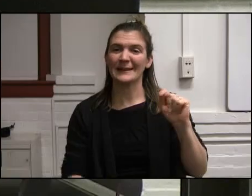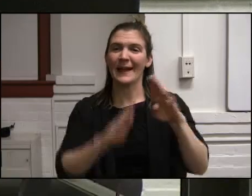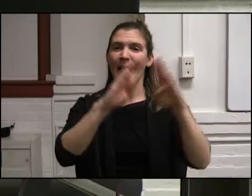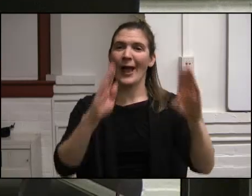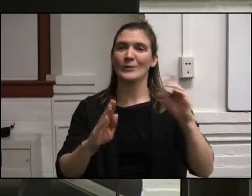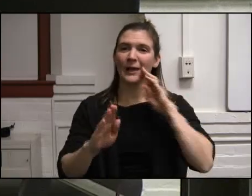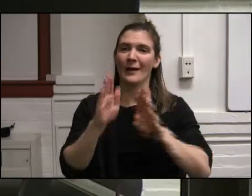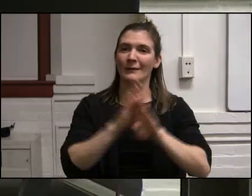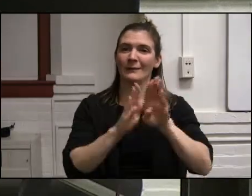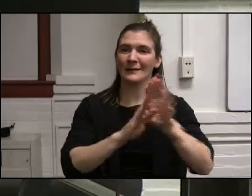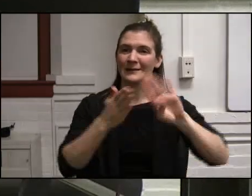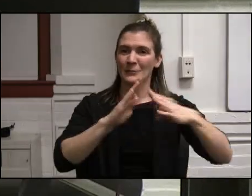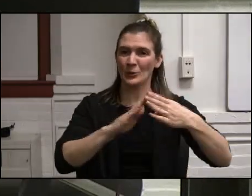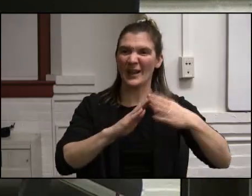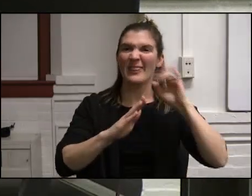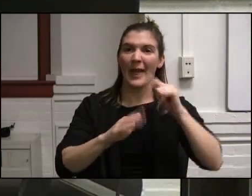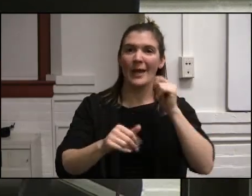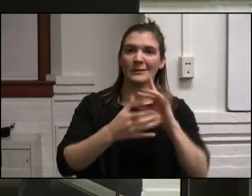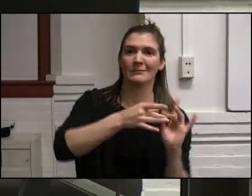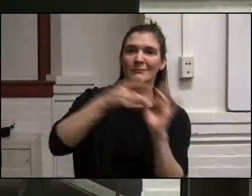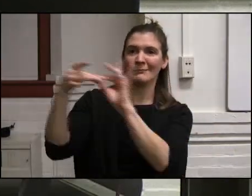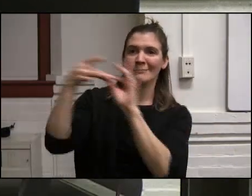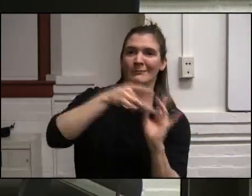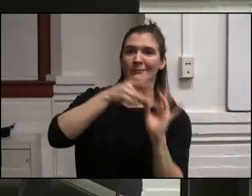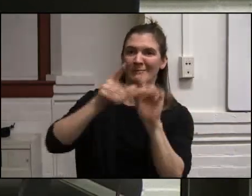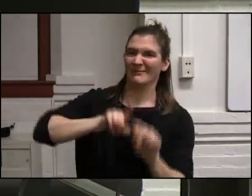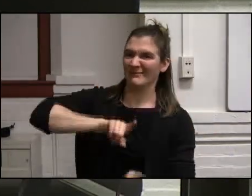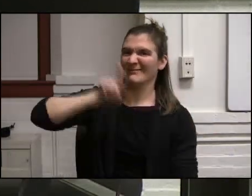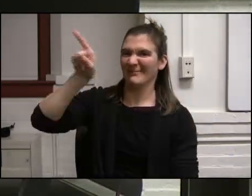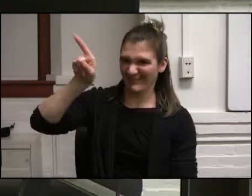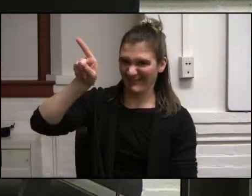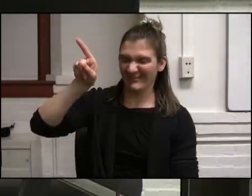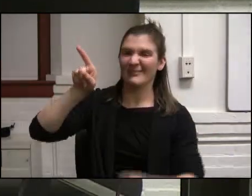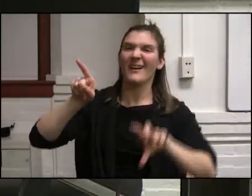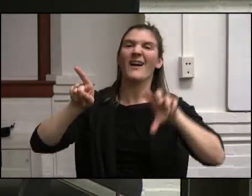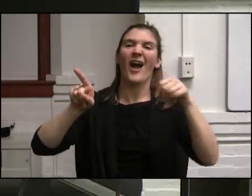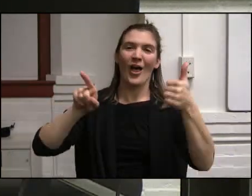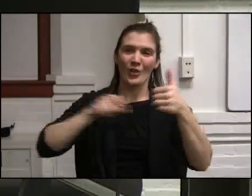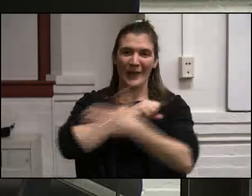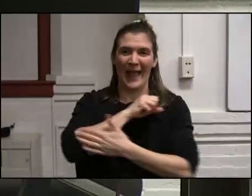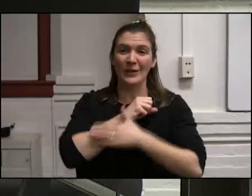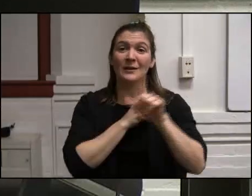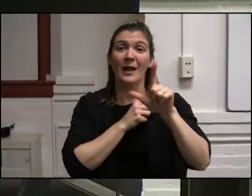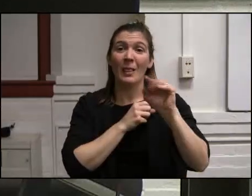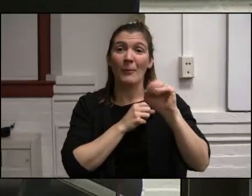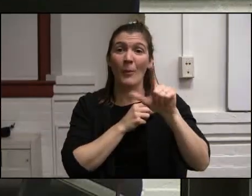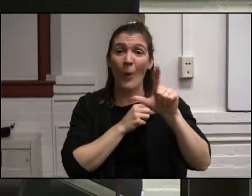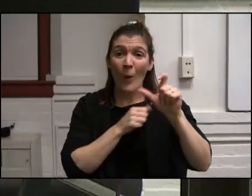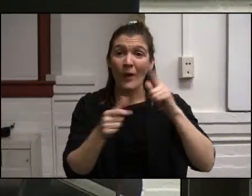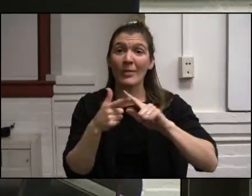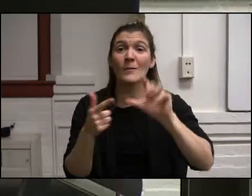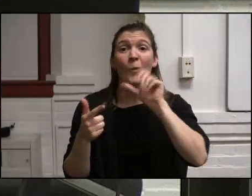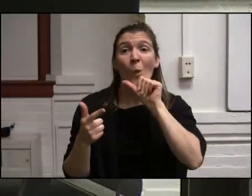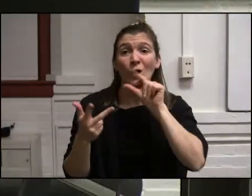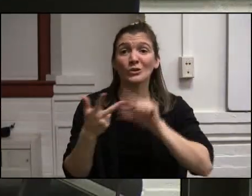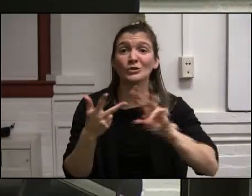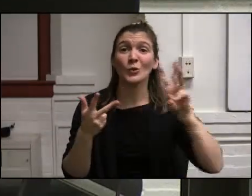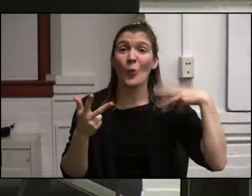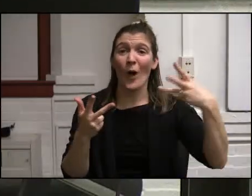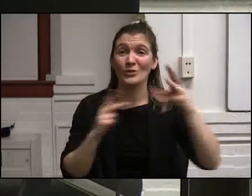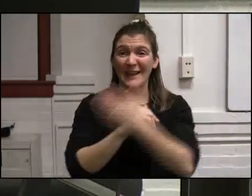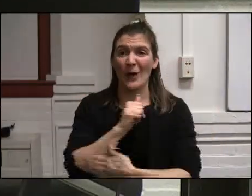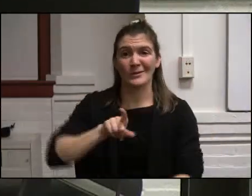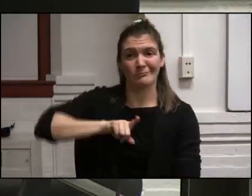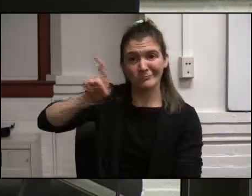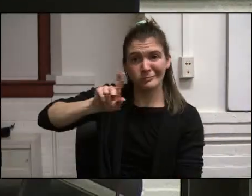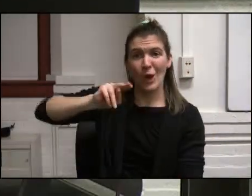which is a sister agency to ours, and they cover the 3 counties of Lamoille, Orange, and Washington counties.